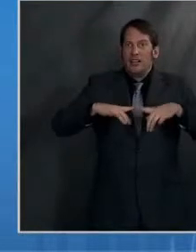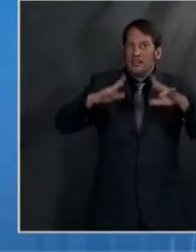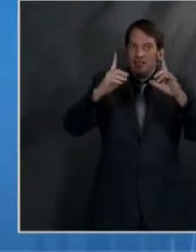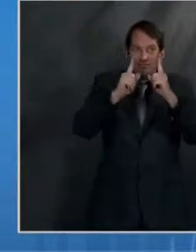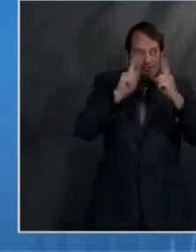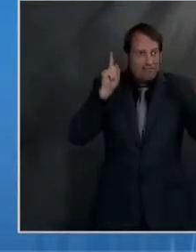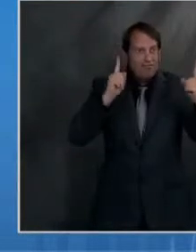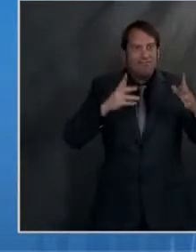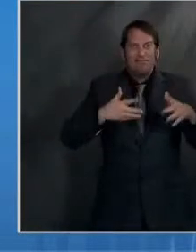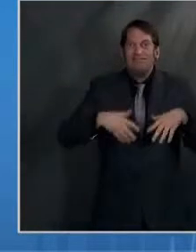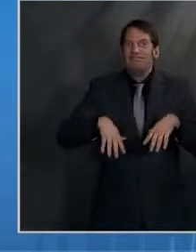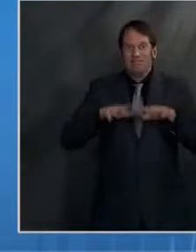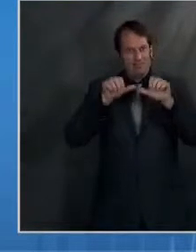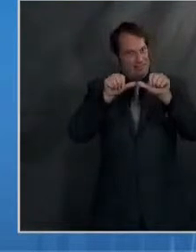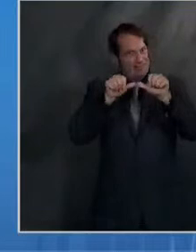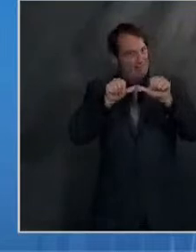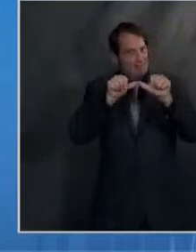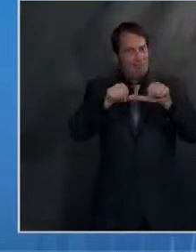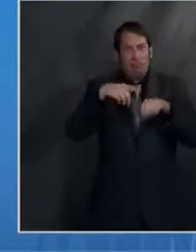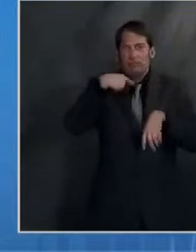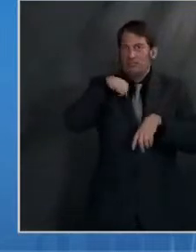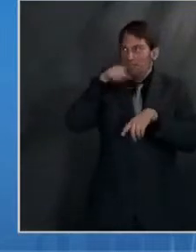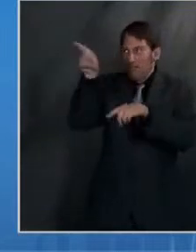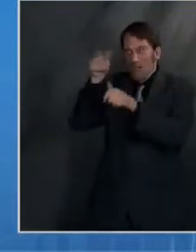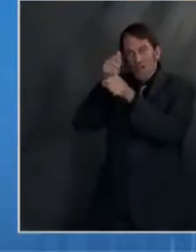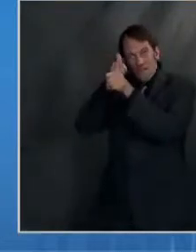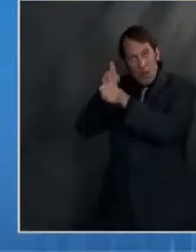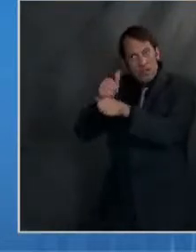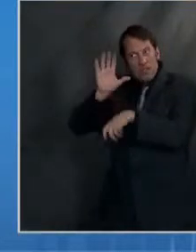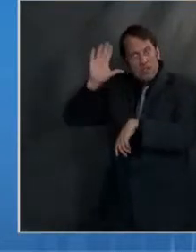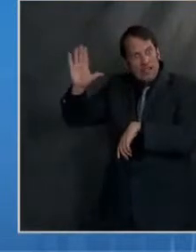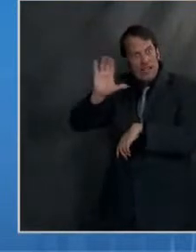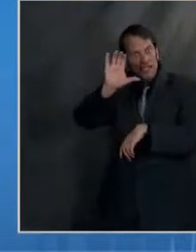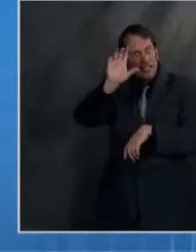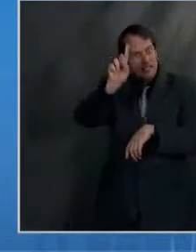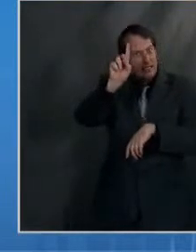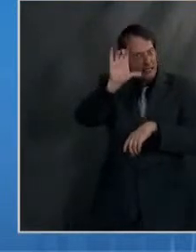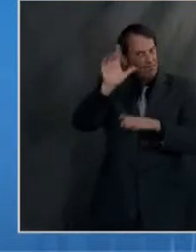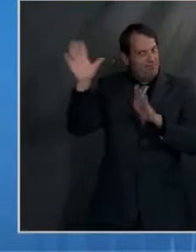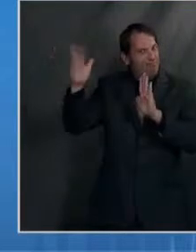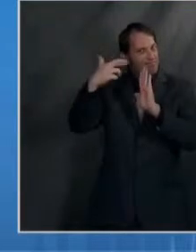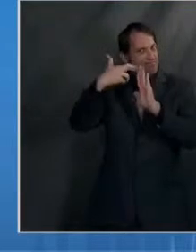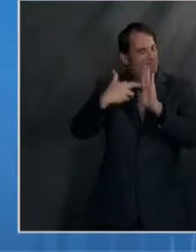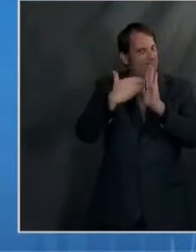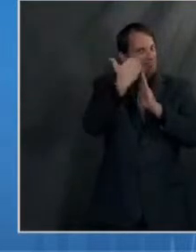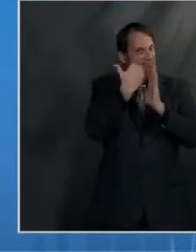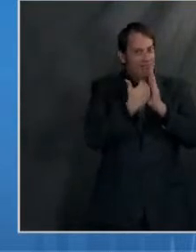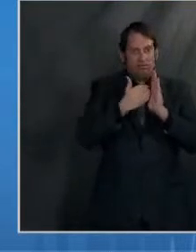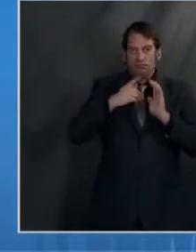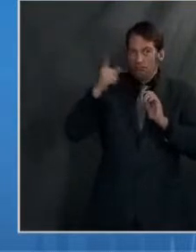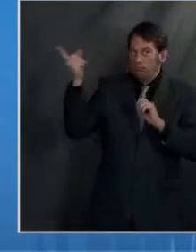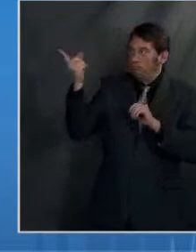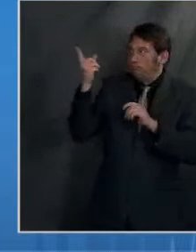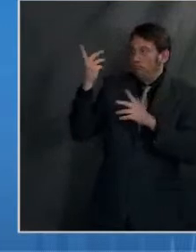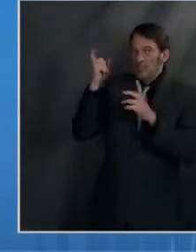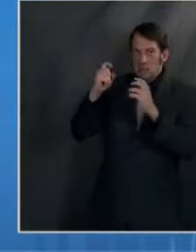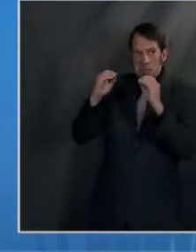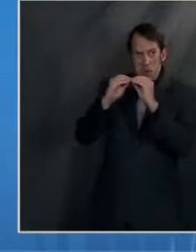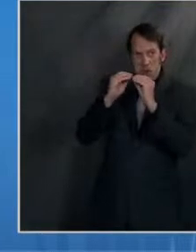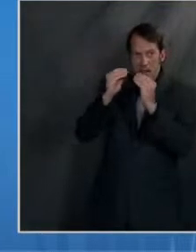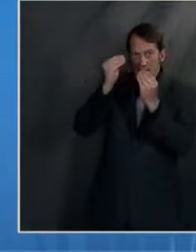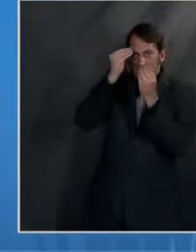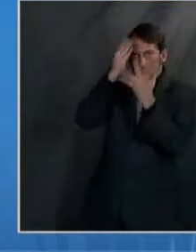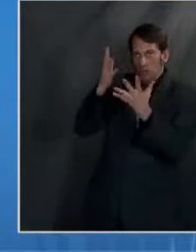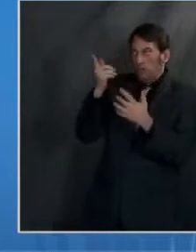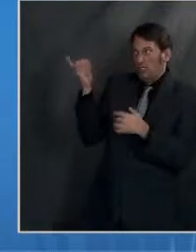double masking. I'll remind everybody that on his first day in office, President Biden signed an executive